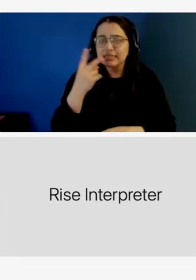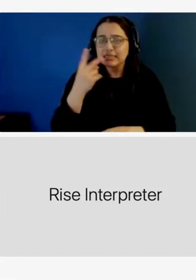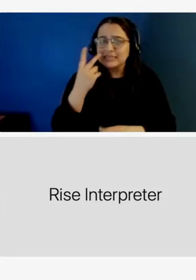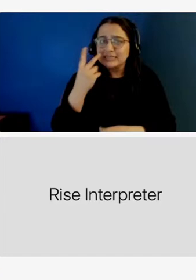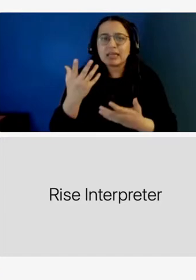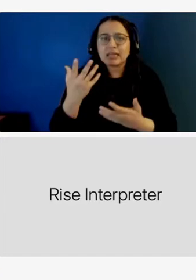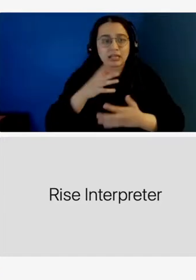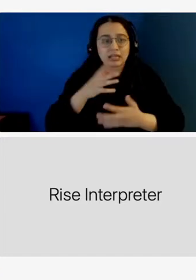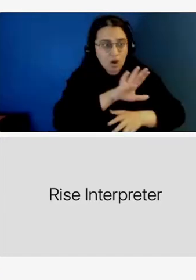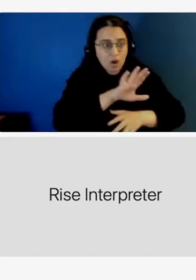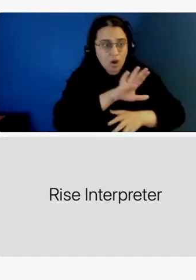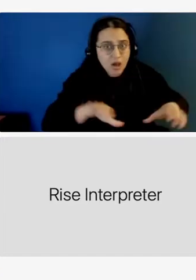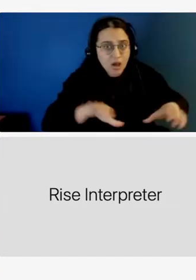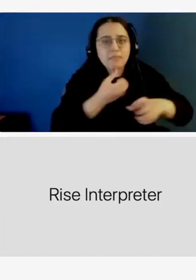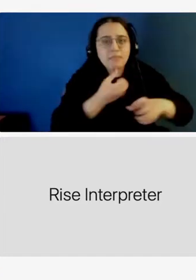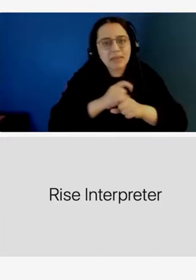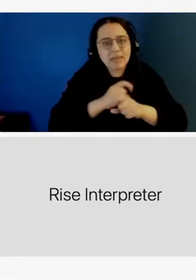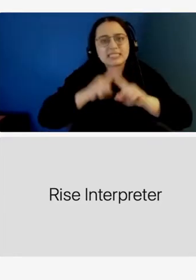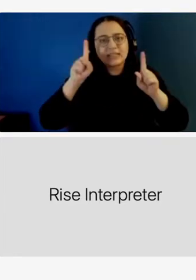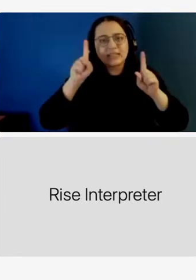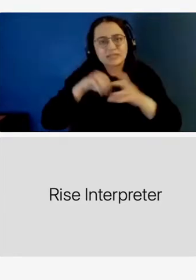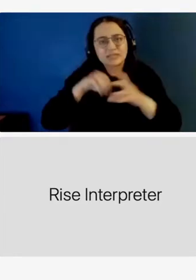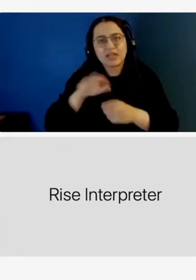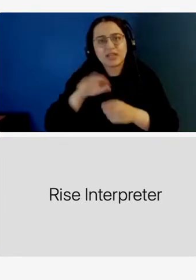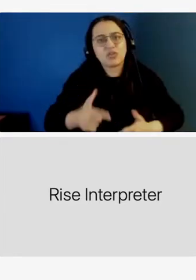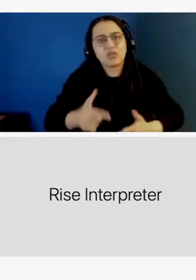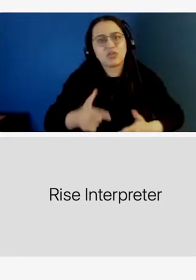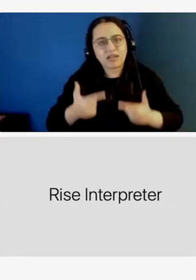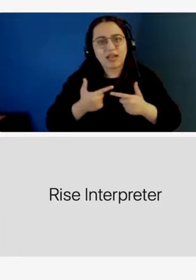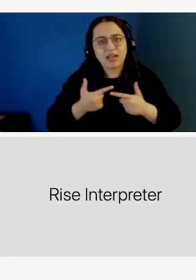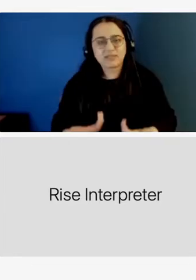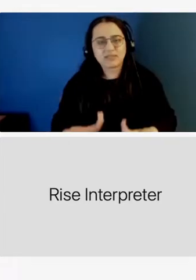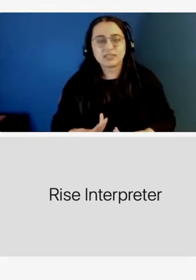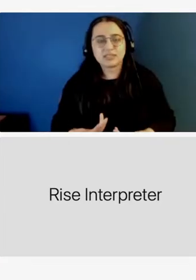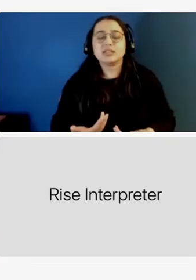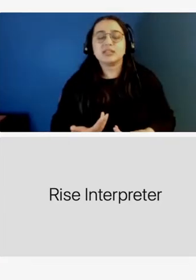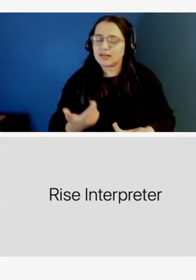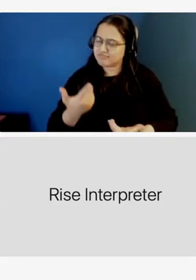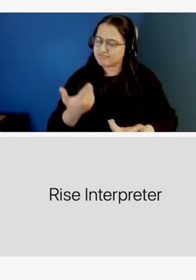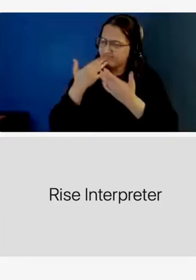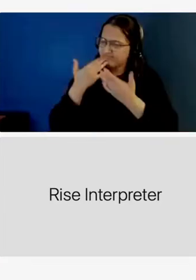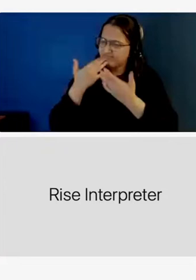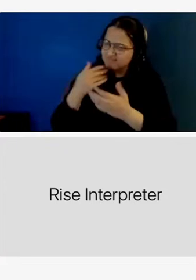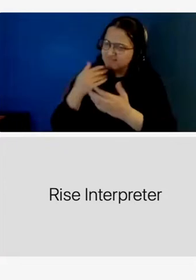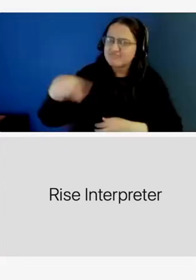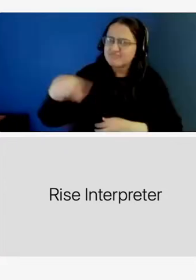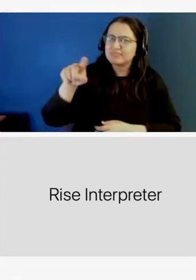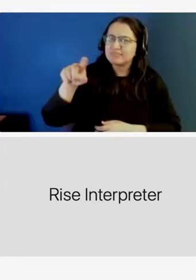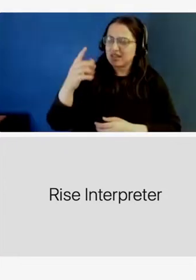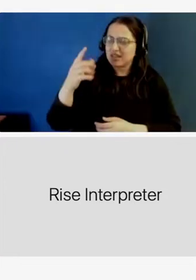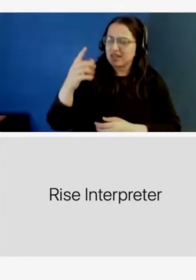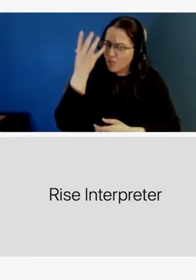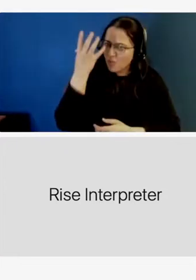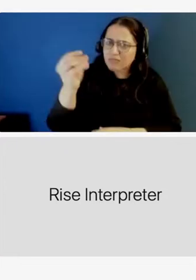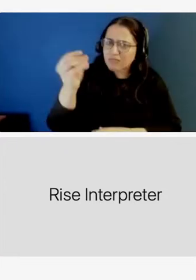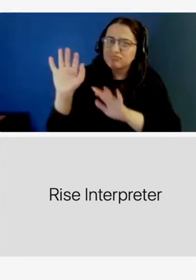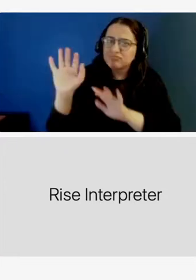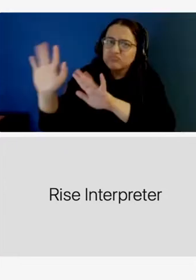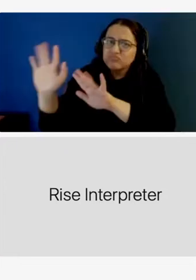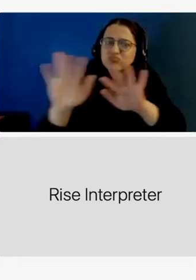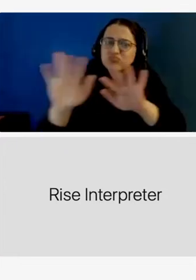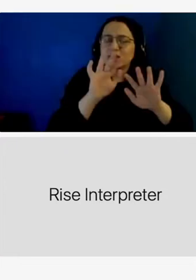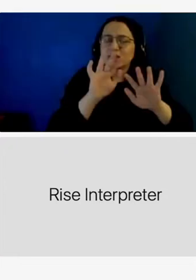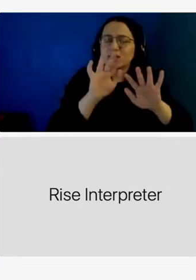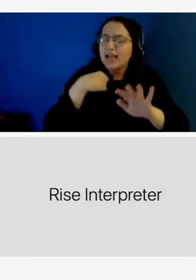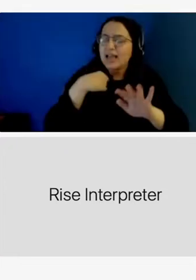kids' lives. So I thank you for going out there and doing that, because I think more of our departments need to do that so that they realize